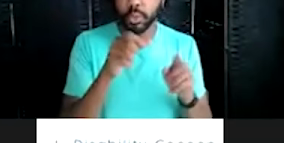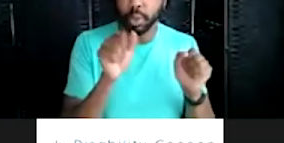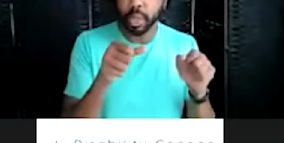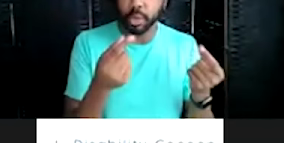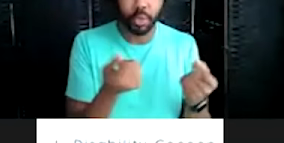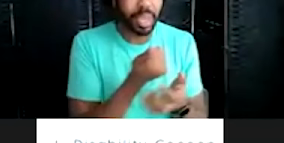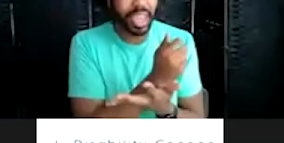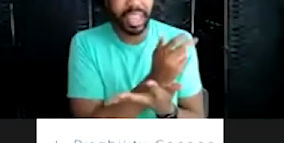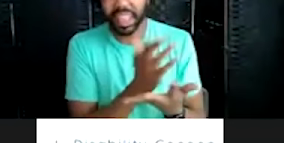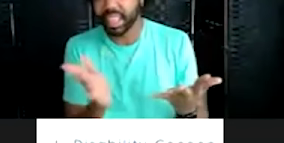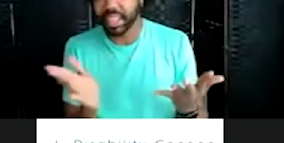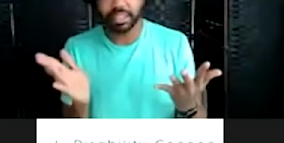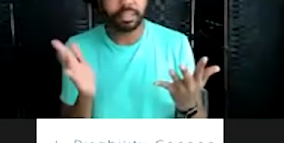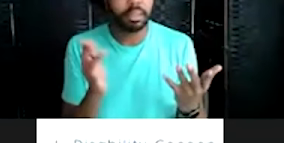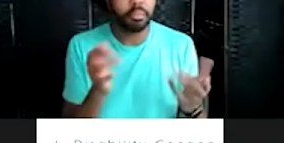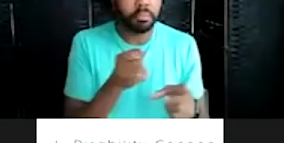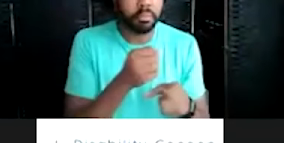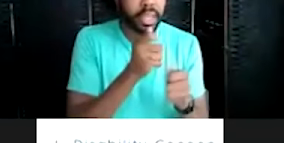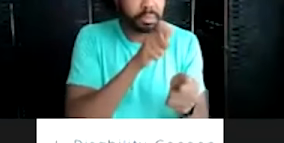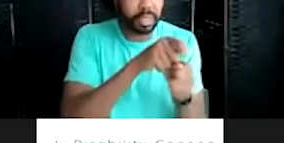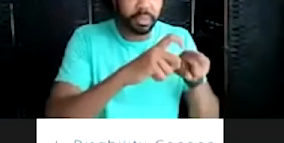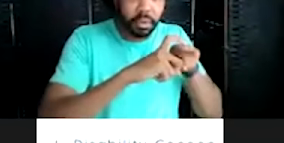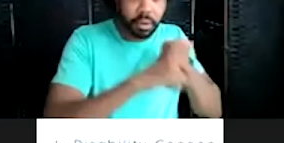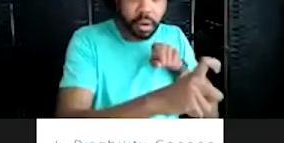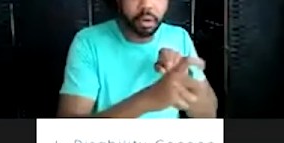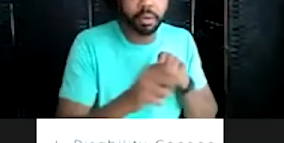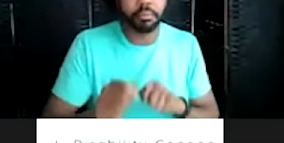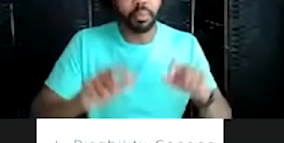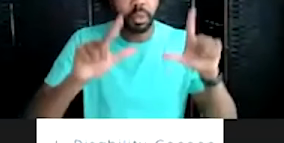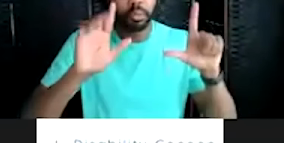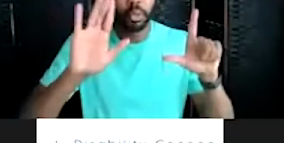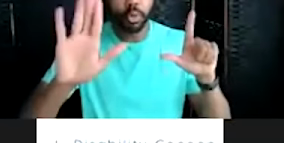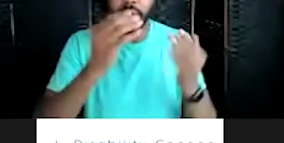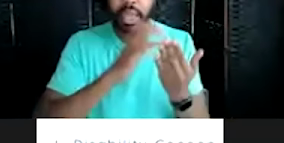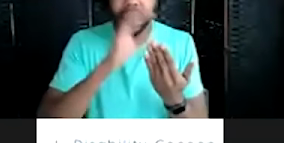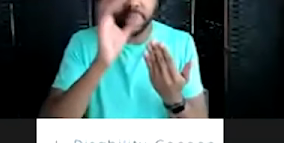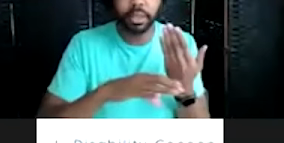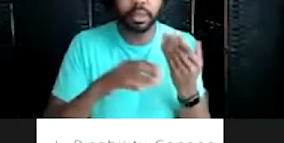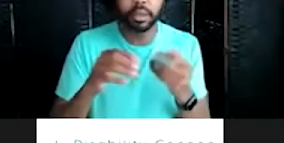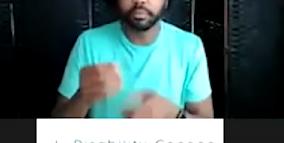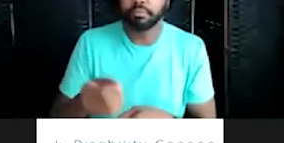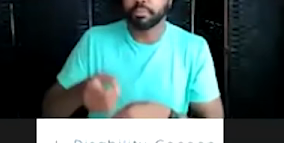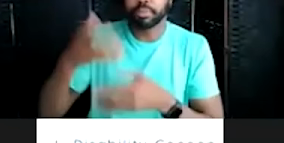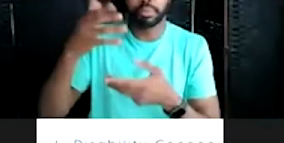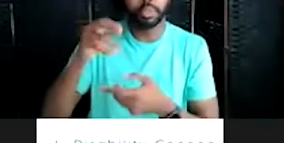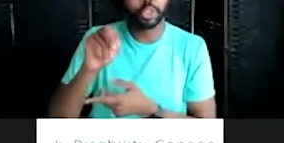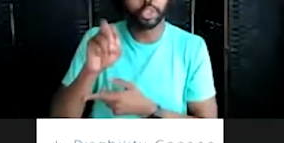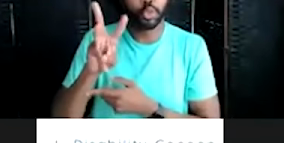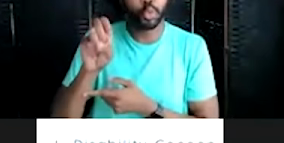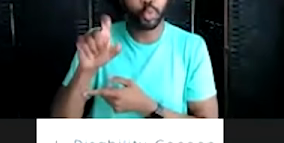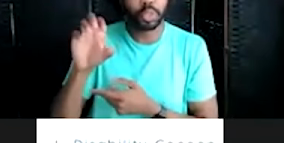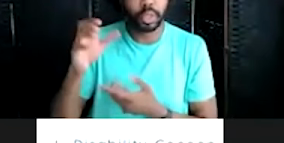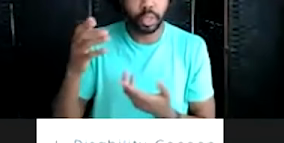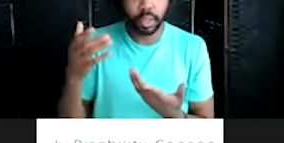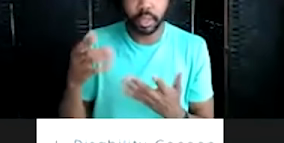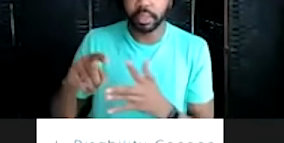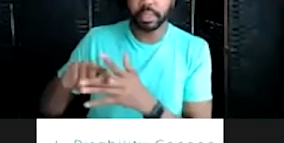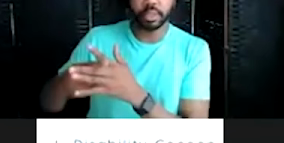a specific call, pulling up your calendar, giving you news briefings, starting an Audible